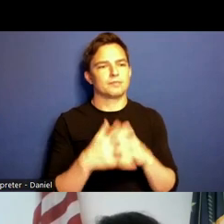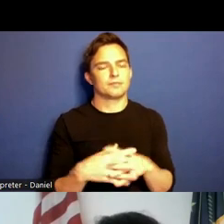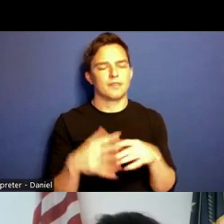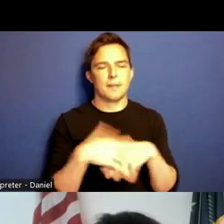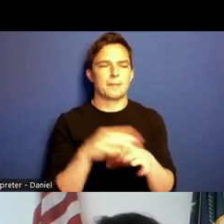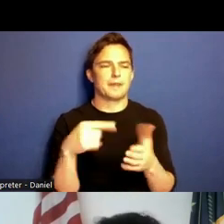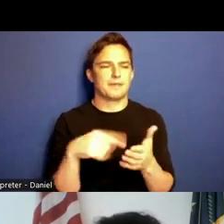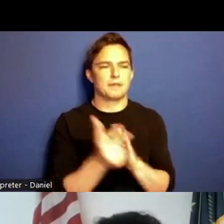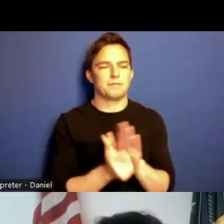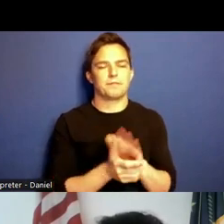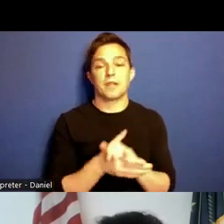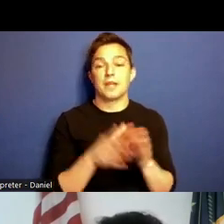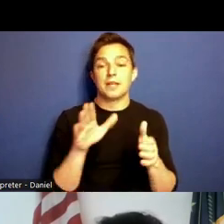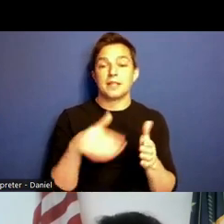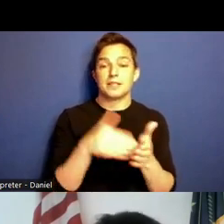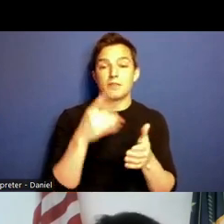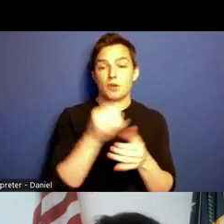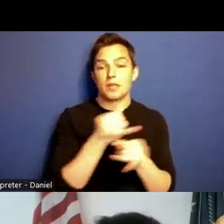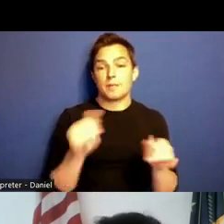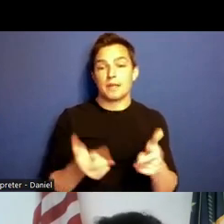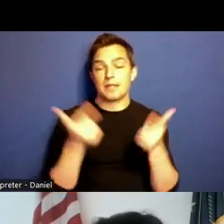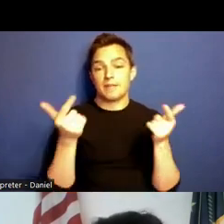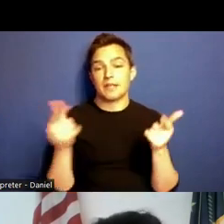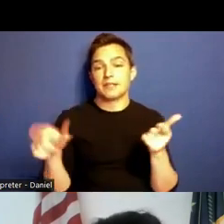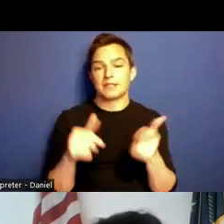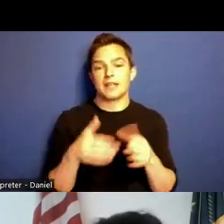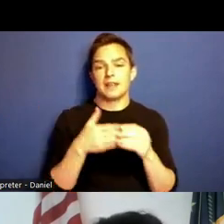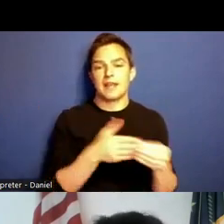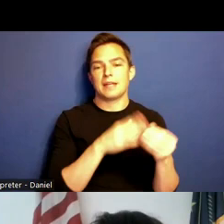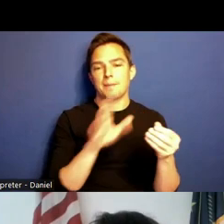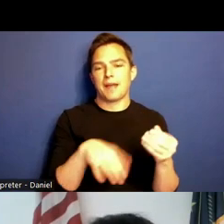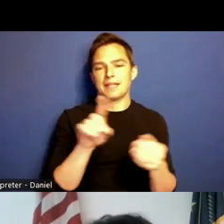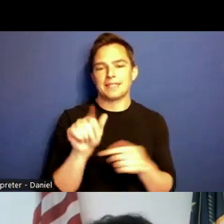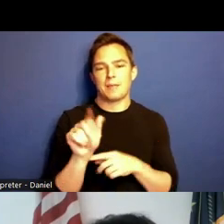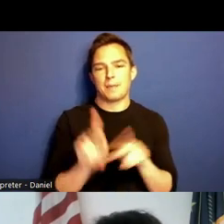The Centers for Independent Living are led by disabled people,